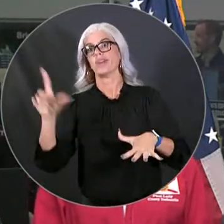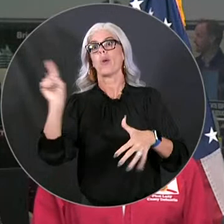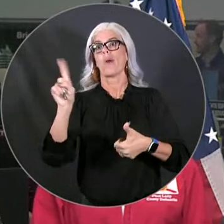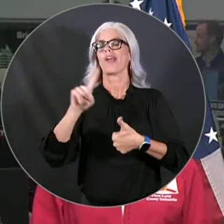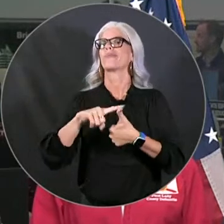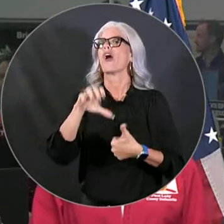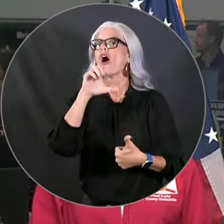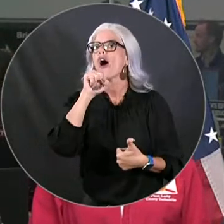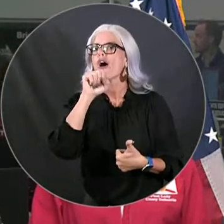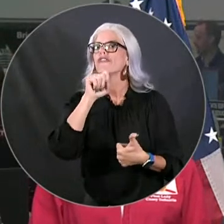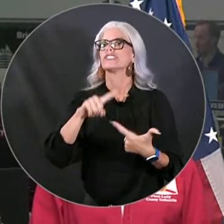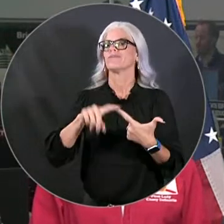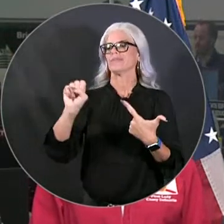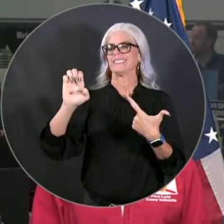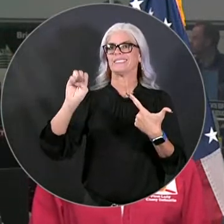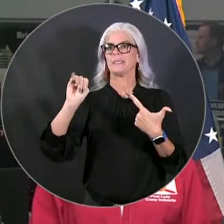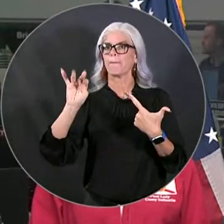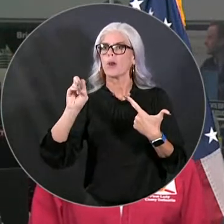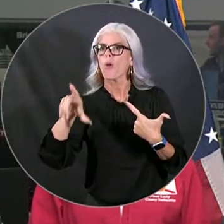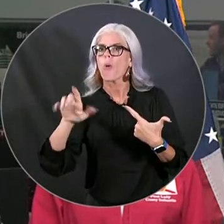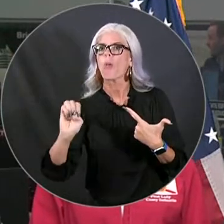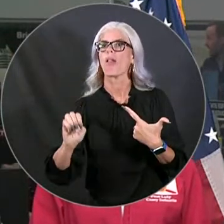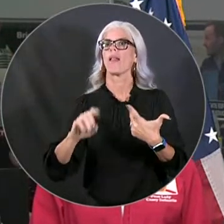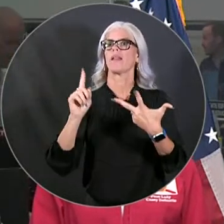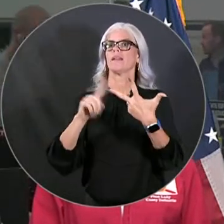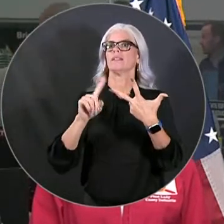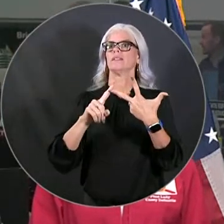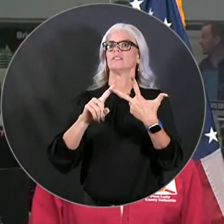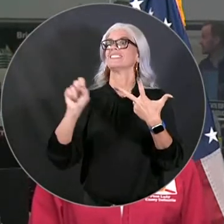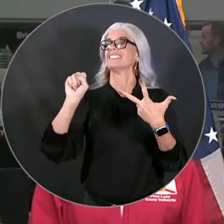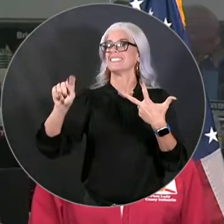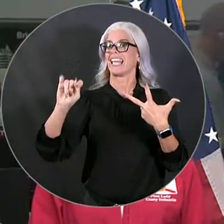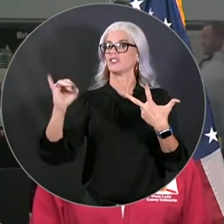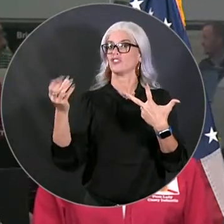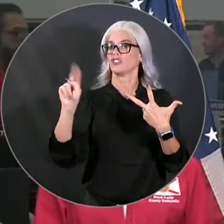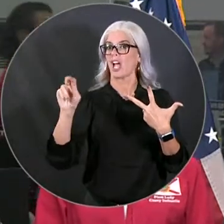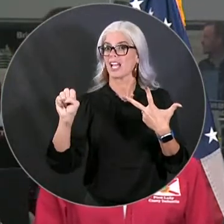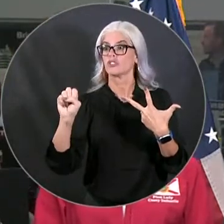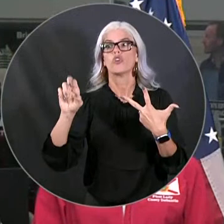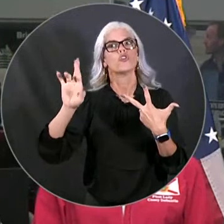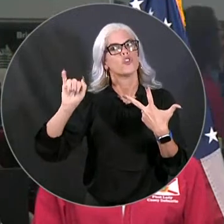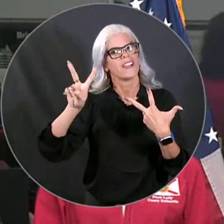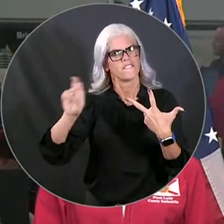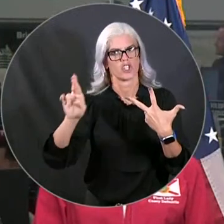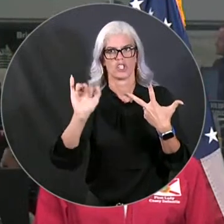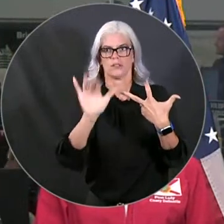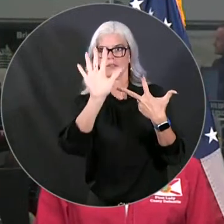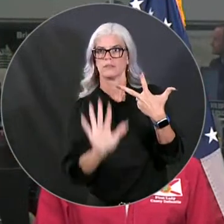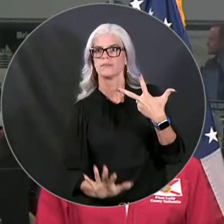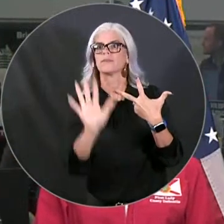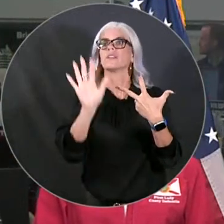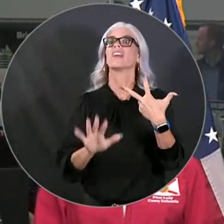Johns River, all the way up potentially into Northeast Florida and Jacksonville. The amount of water